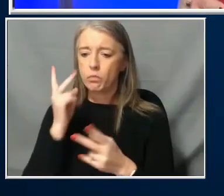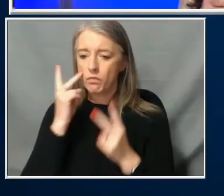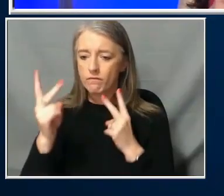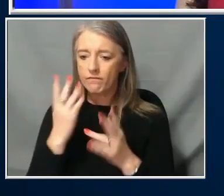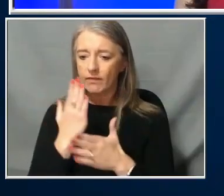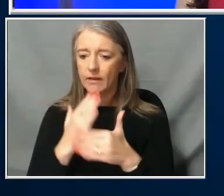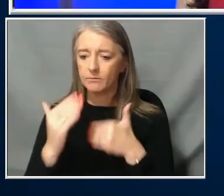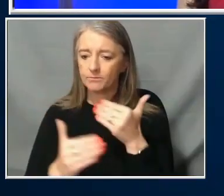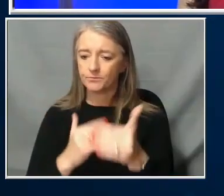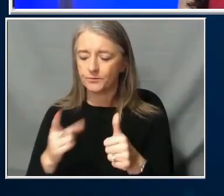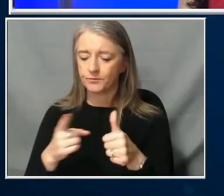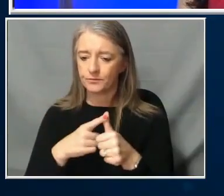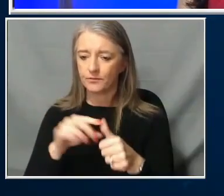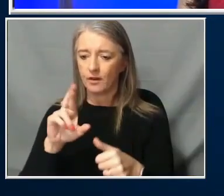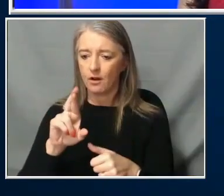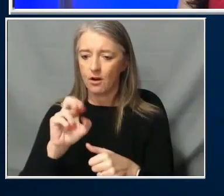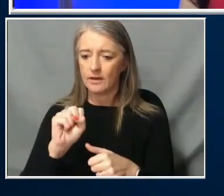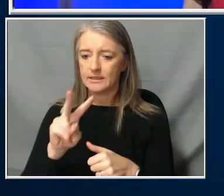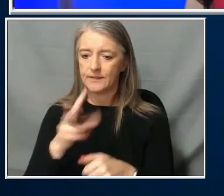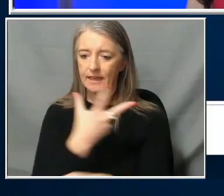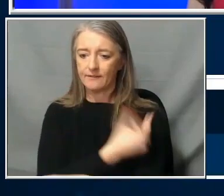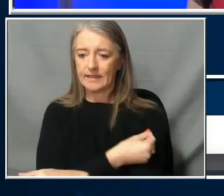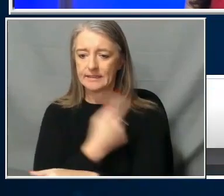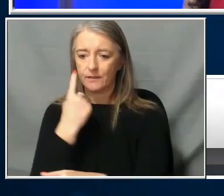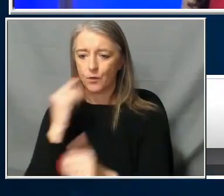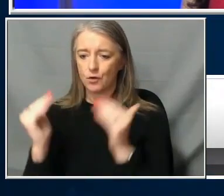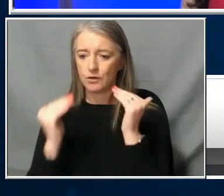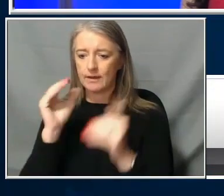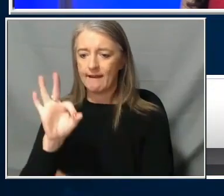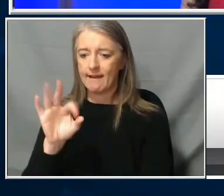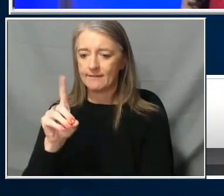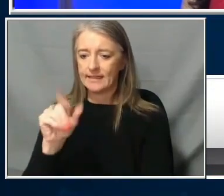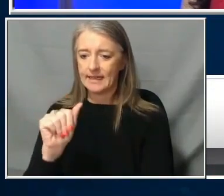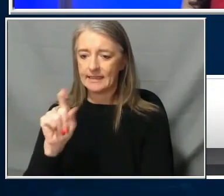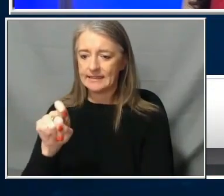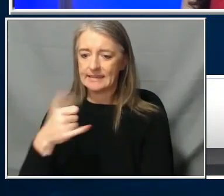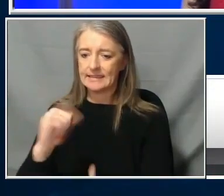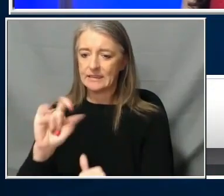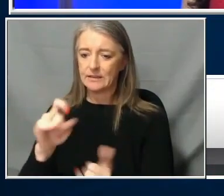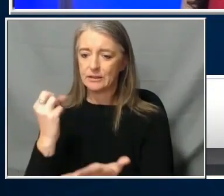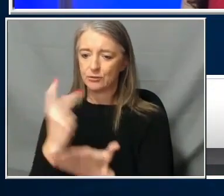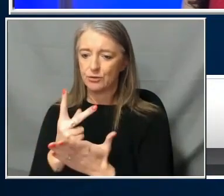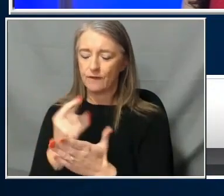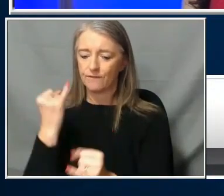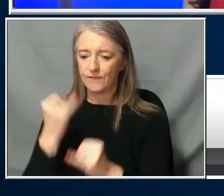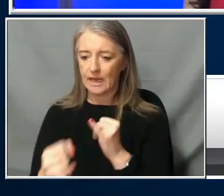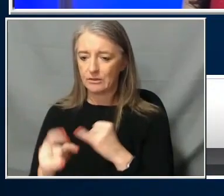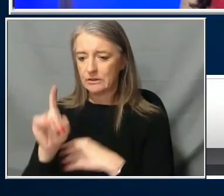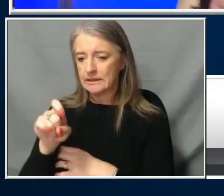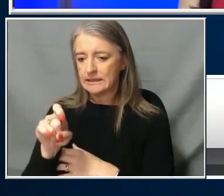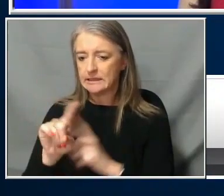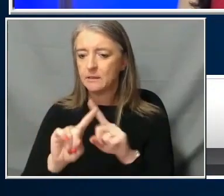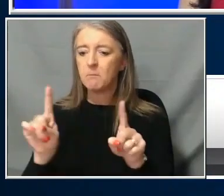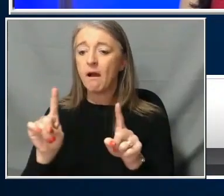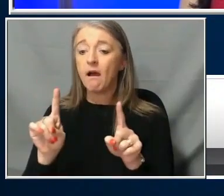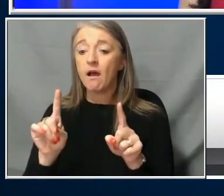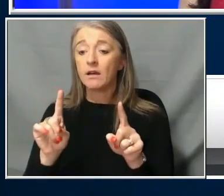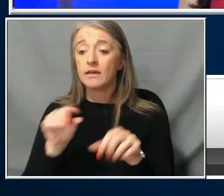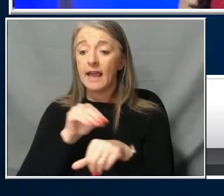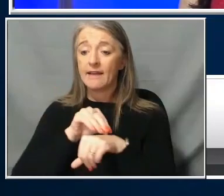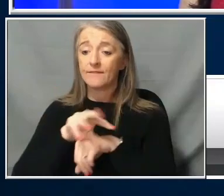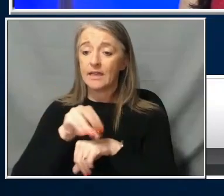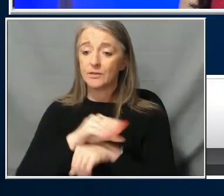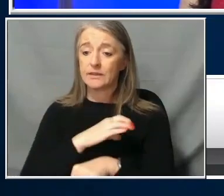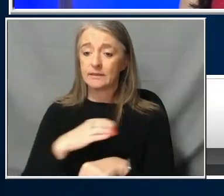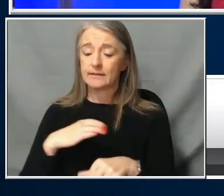first ever RSV vaccines for adults. The FDA still needs to give approval, its final approval, but an advisory committee gave the